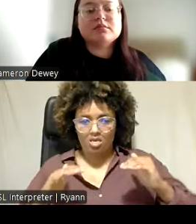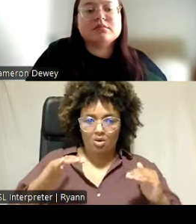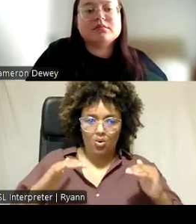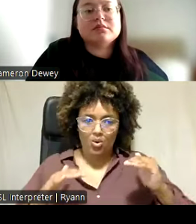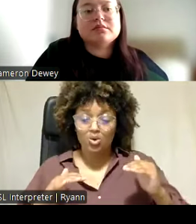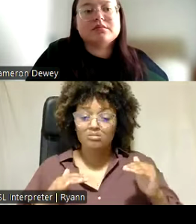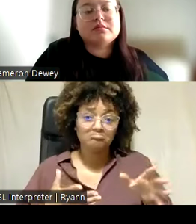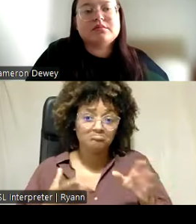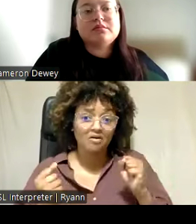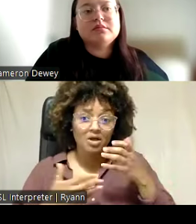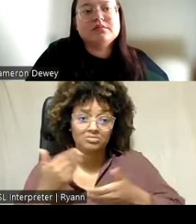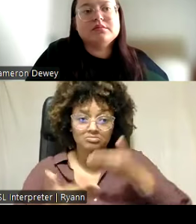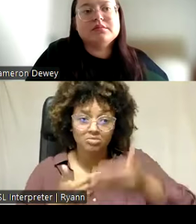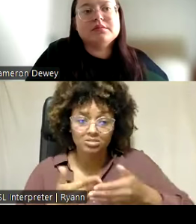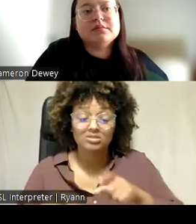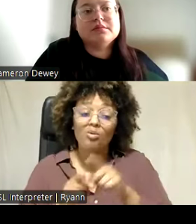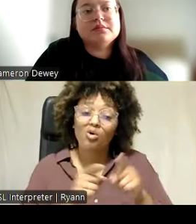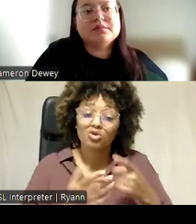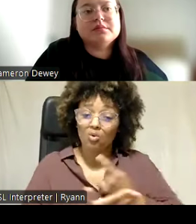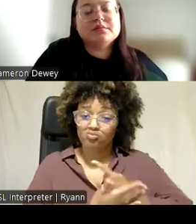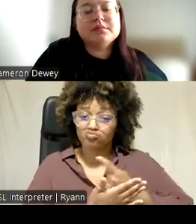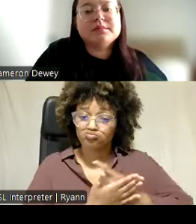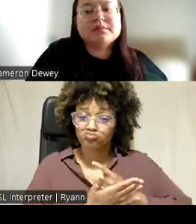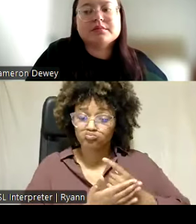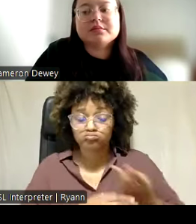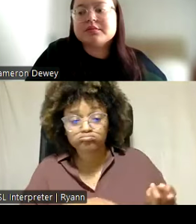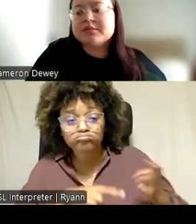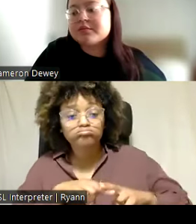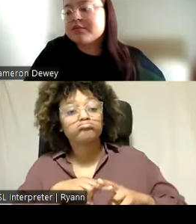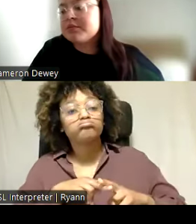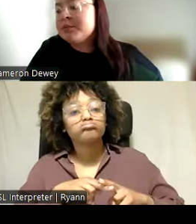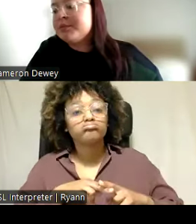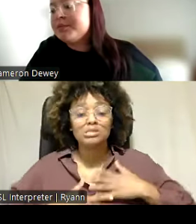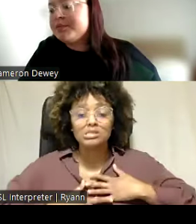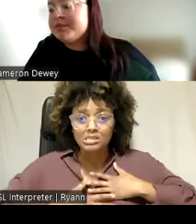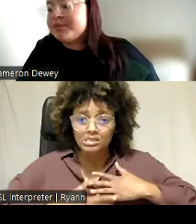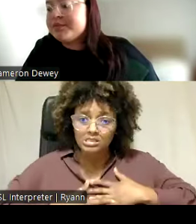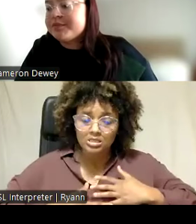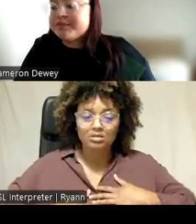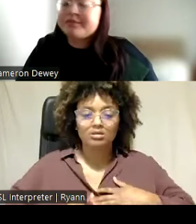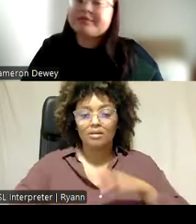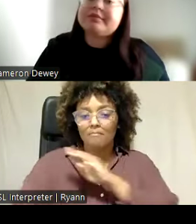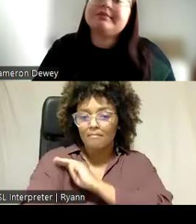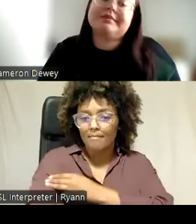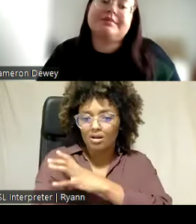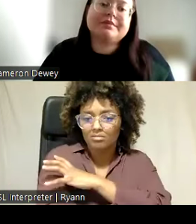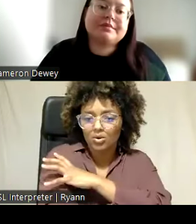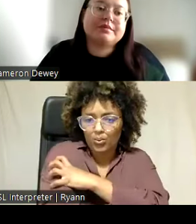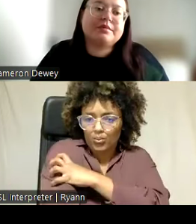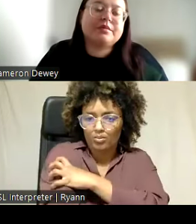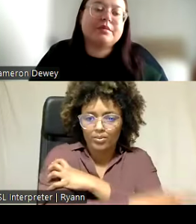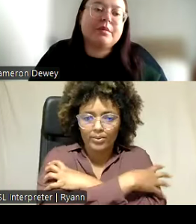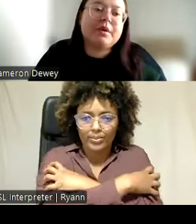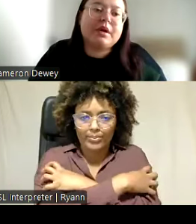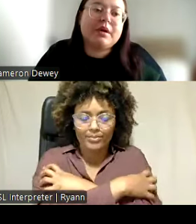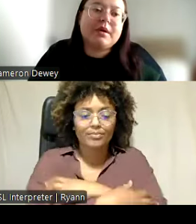may increase as well as respiration, our muscles tense up. And you guys can see that it is a very common response.